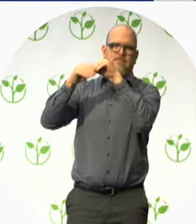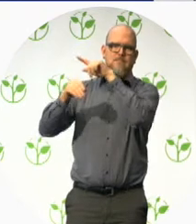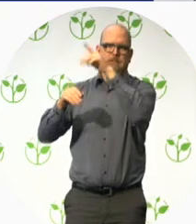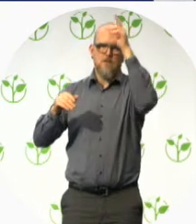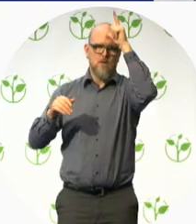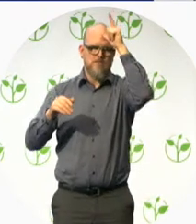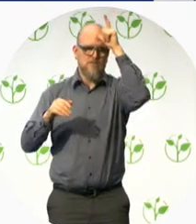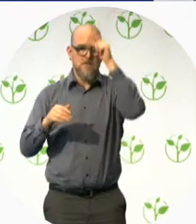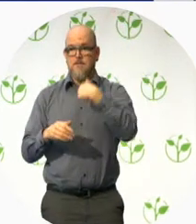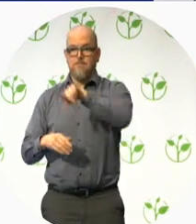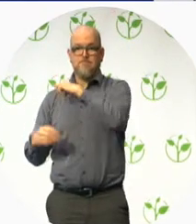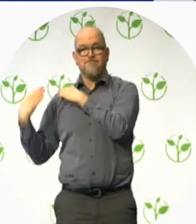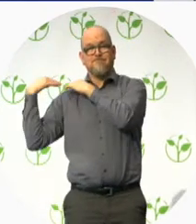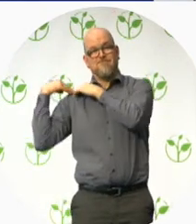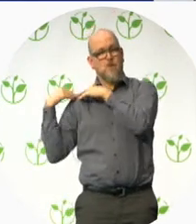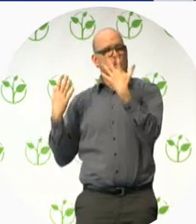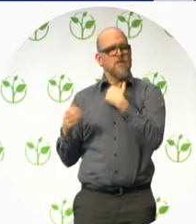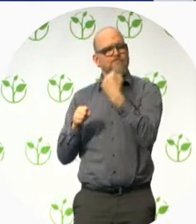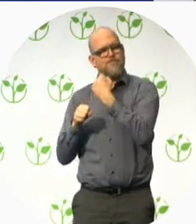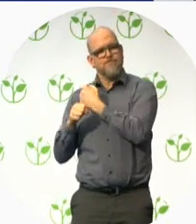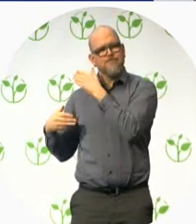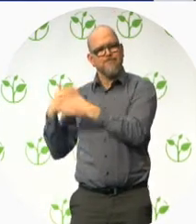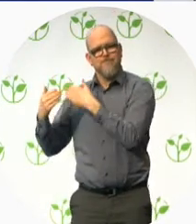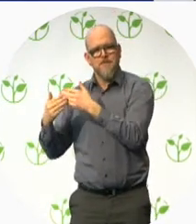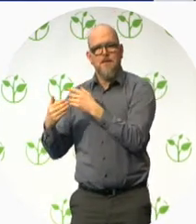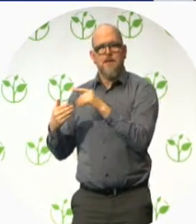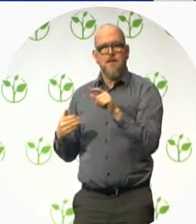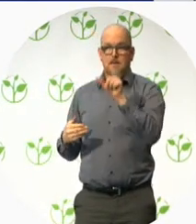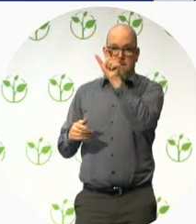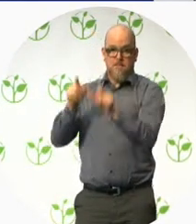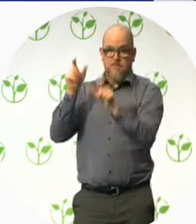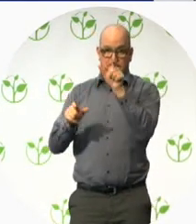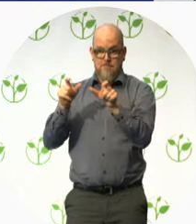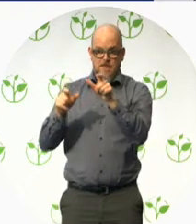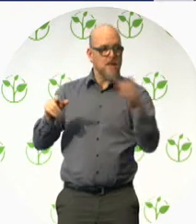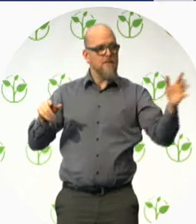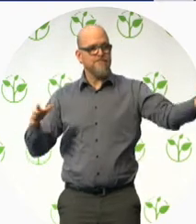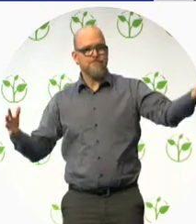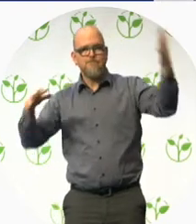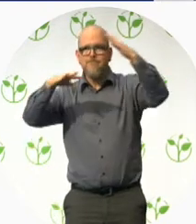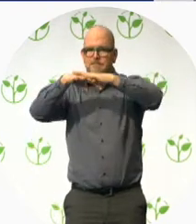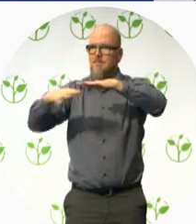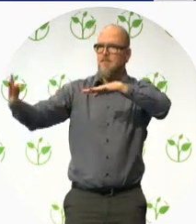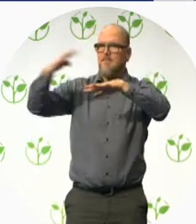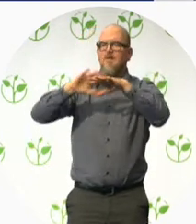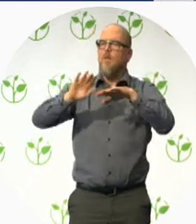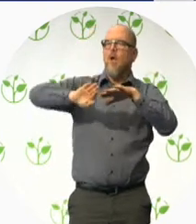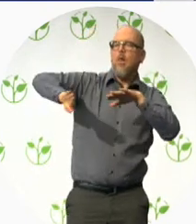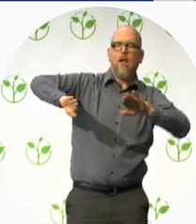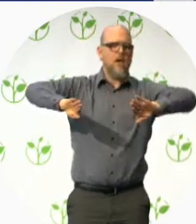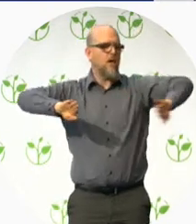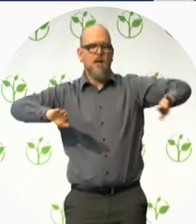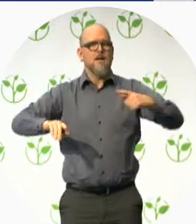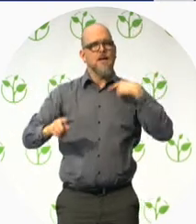10 million customers in Jordan, we connect mostly 4 to 5 million out of them. And as